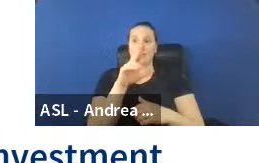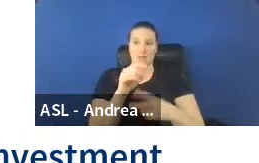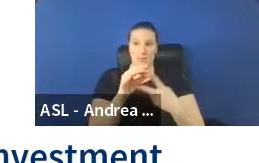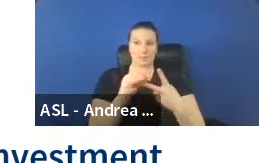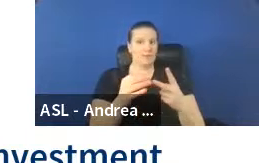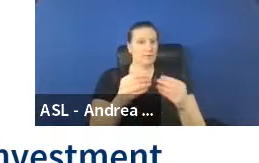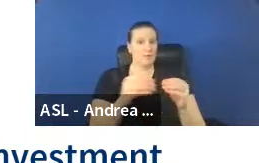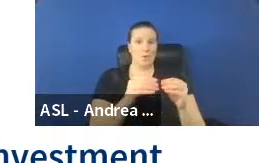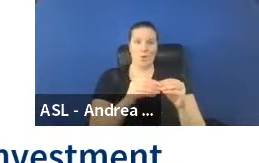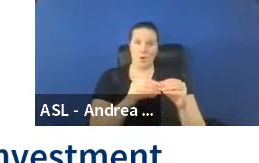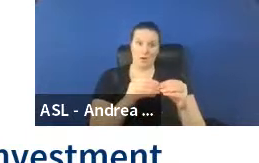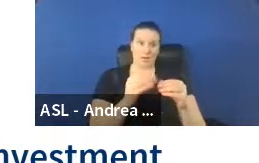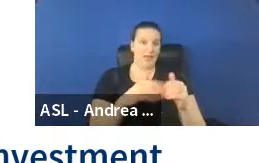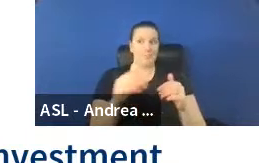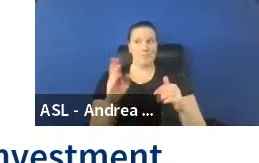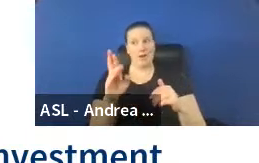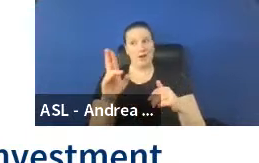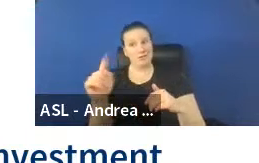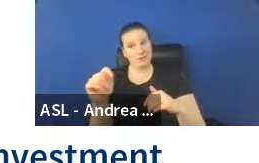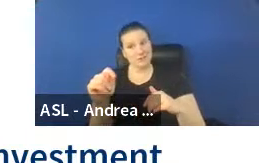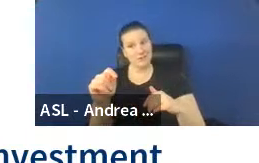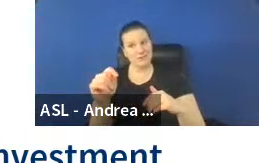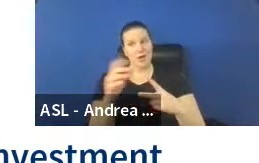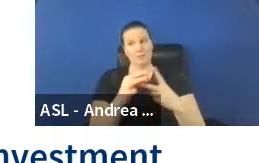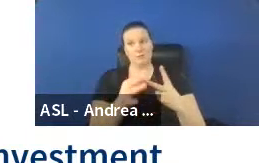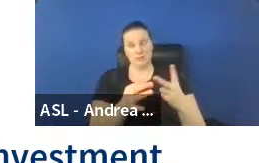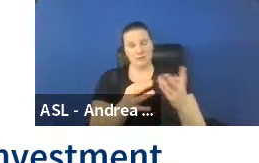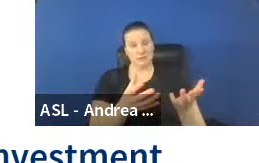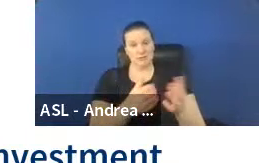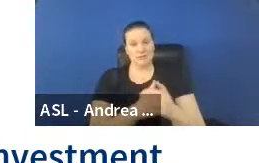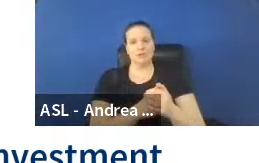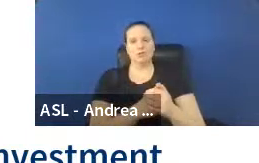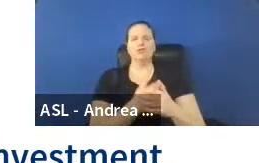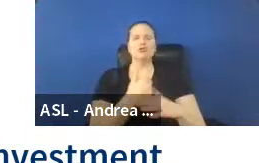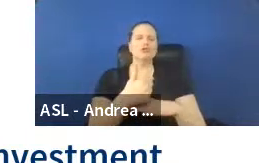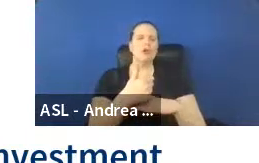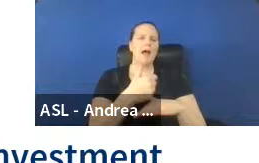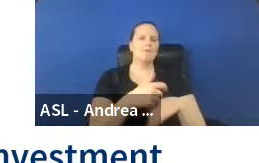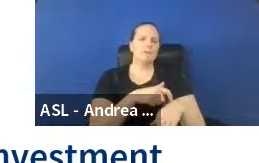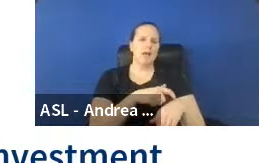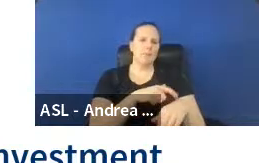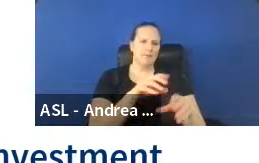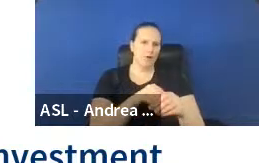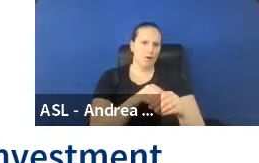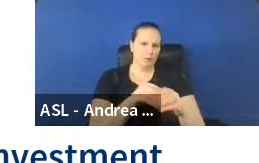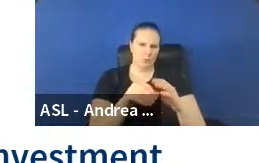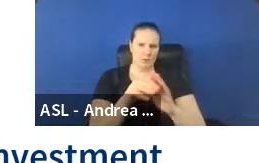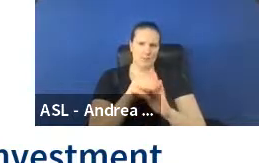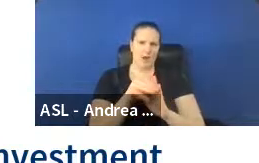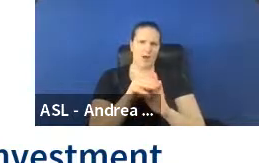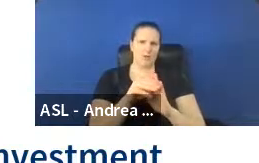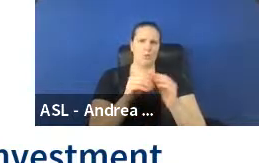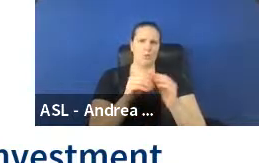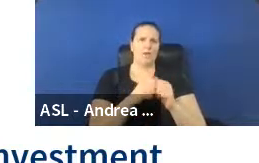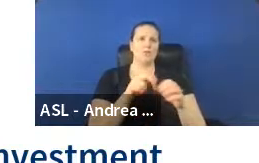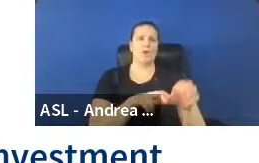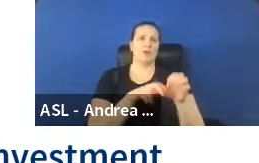investments alone. And a lot of that has to do with sort of the travel time assumptions that are built into the model when we come up with